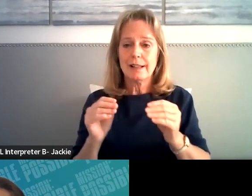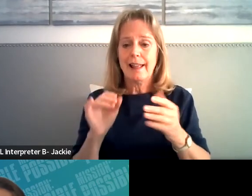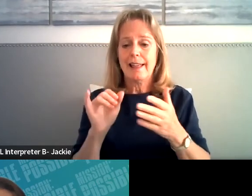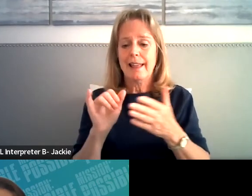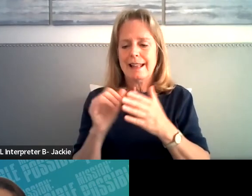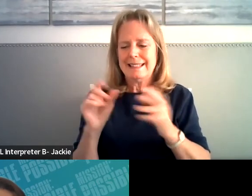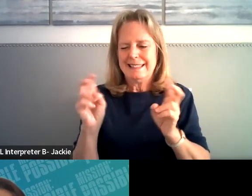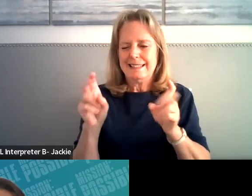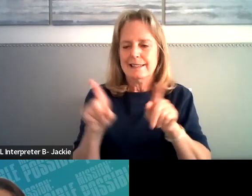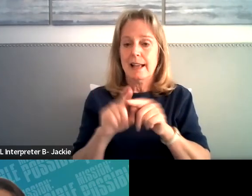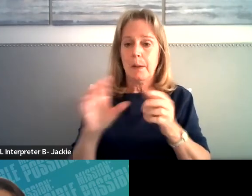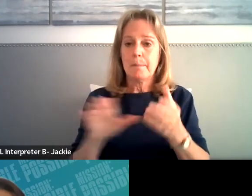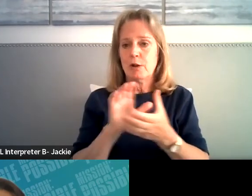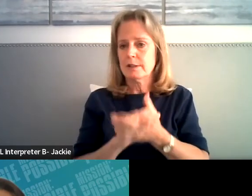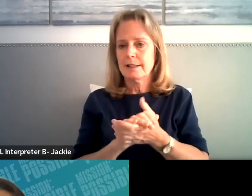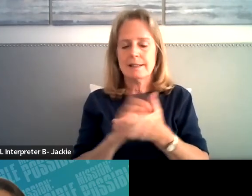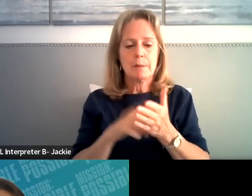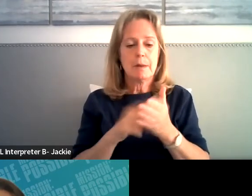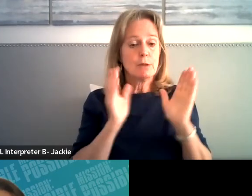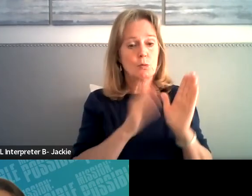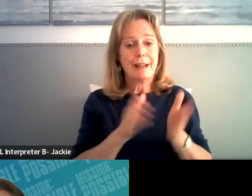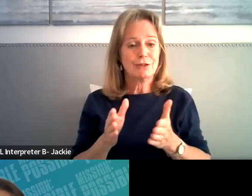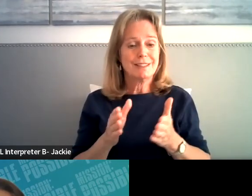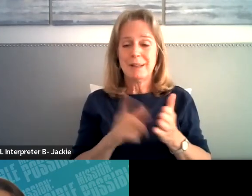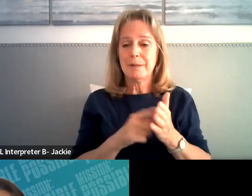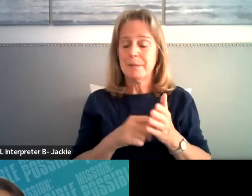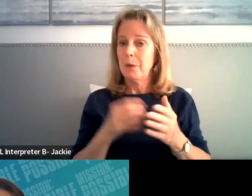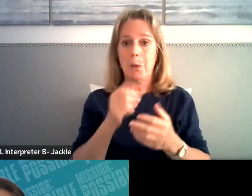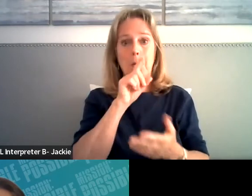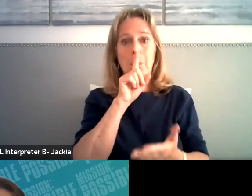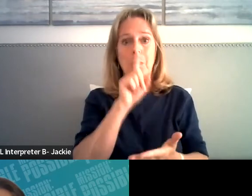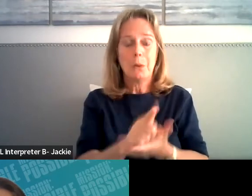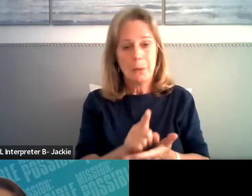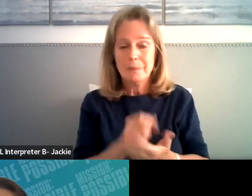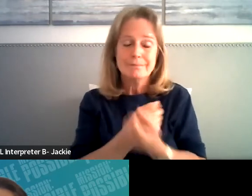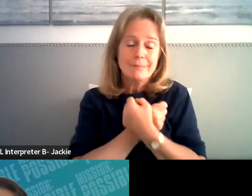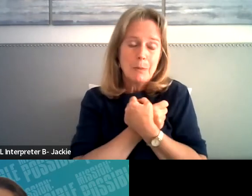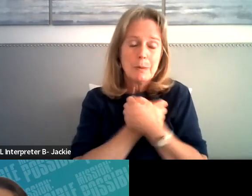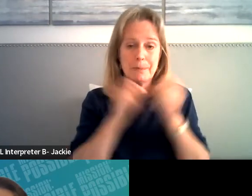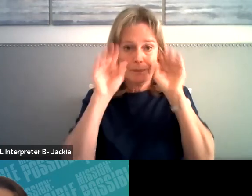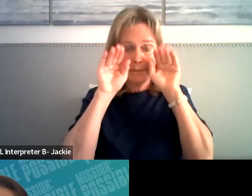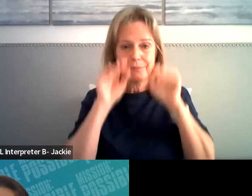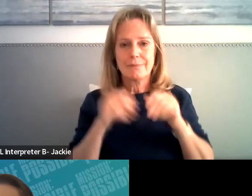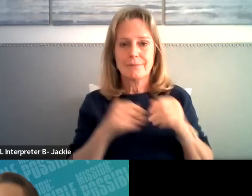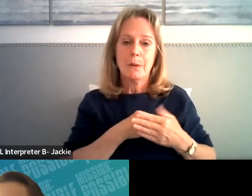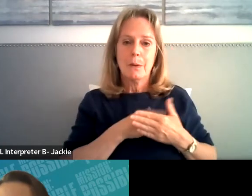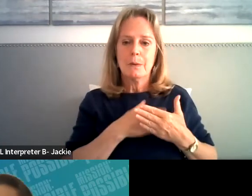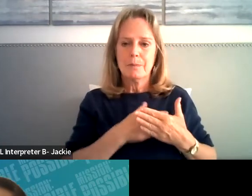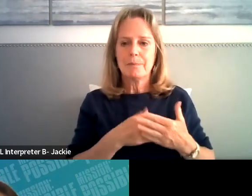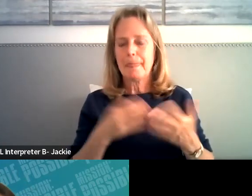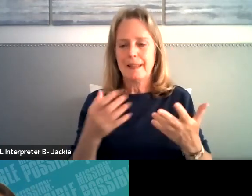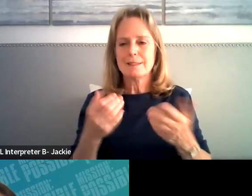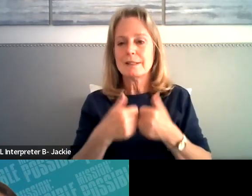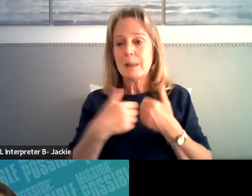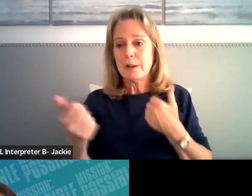marriage, right? It's sometimes arranged, it's love at first sight, right? But unfortunately, some relationships end in separation